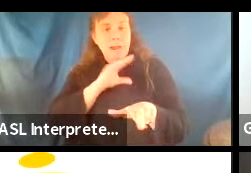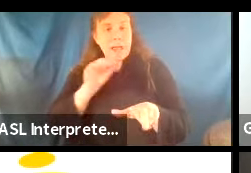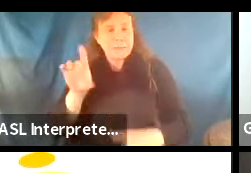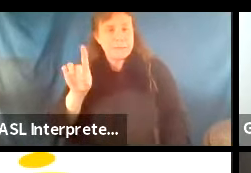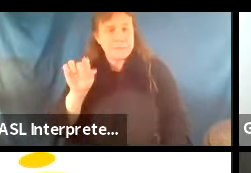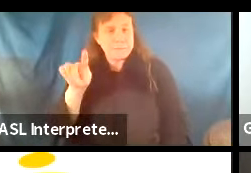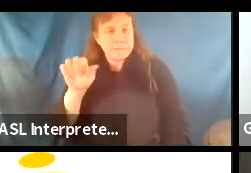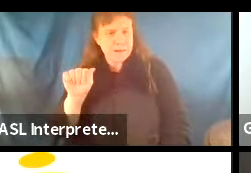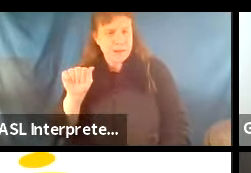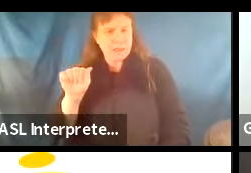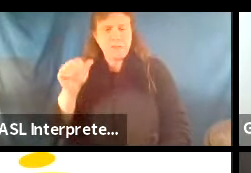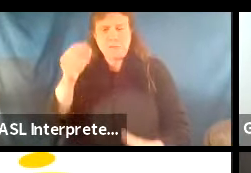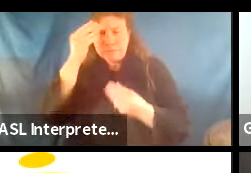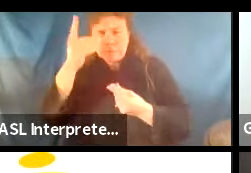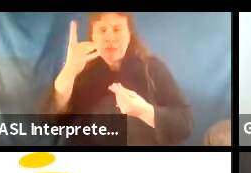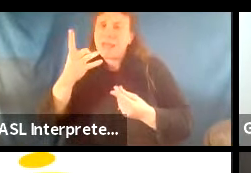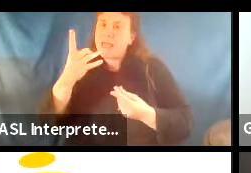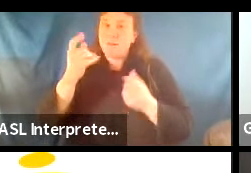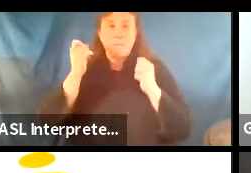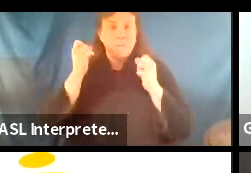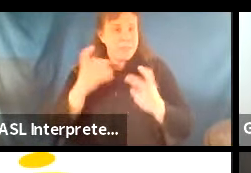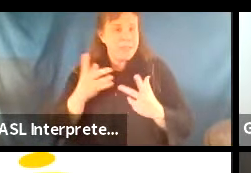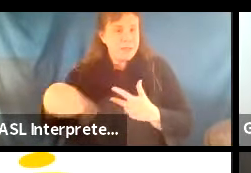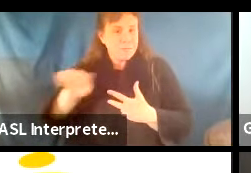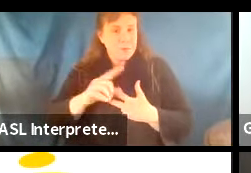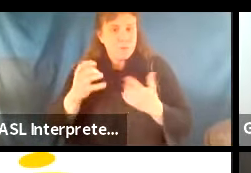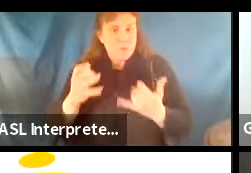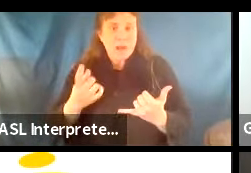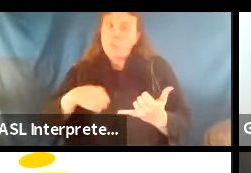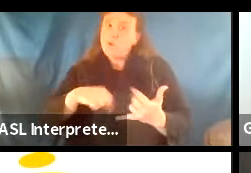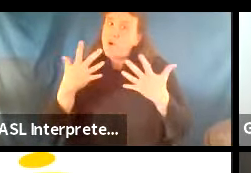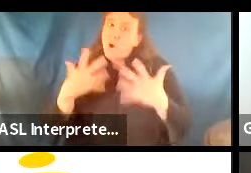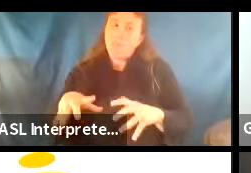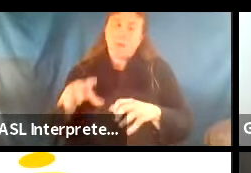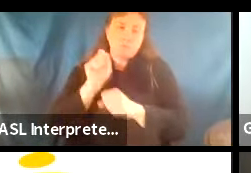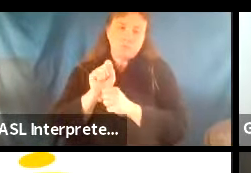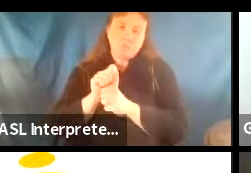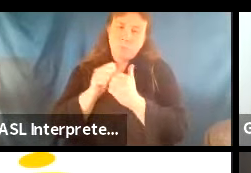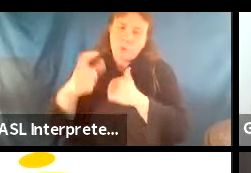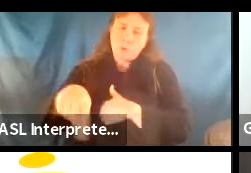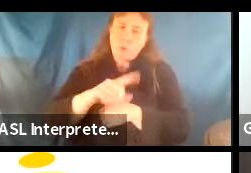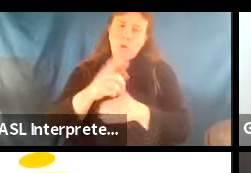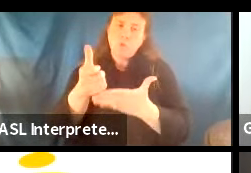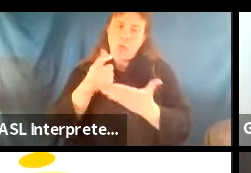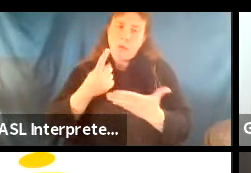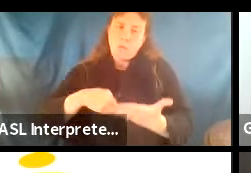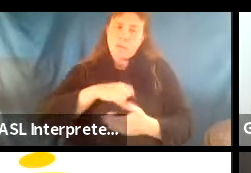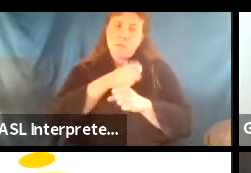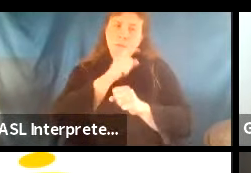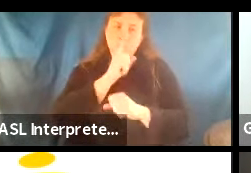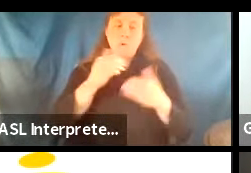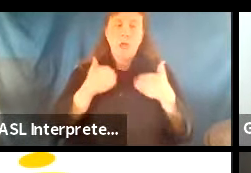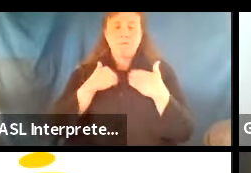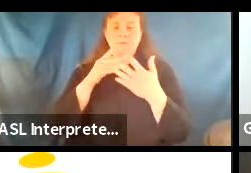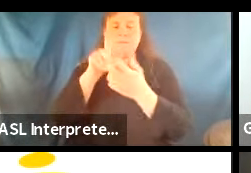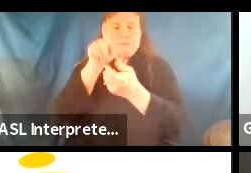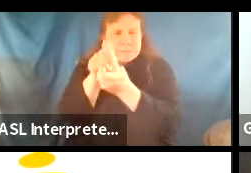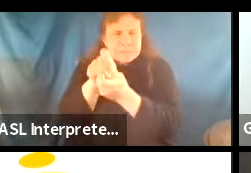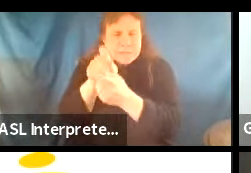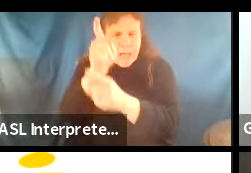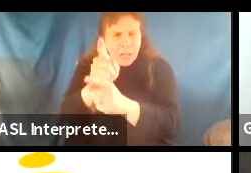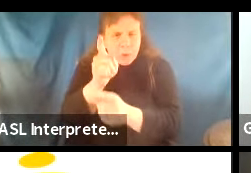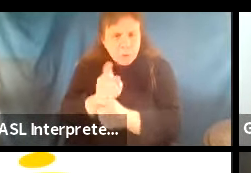with many of you on this call, is to make sure that we have accurate data. I mean, Dr. Aragon just talked a lot